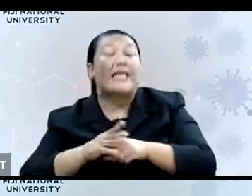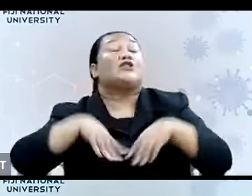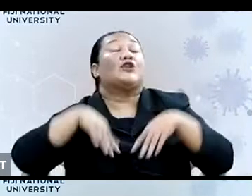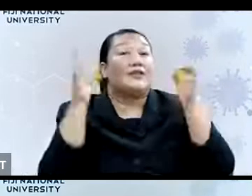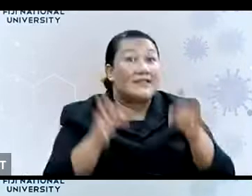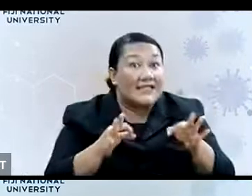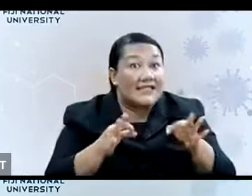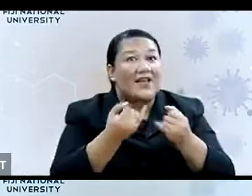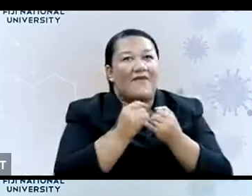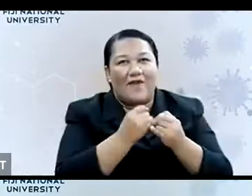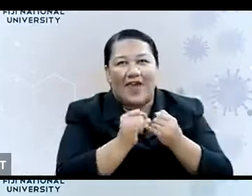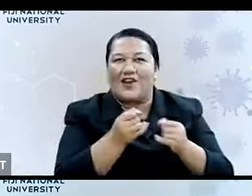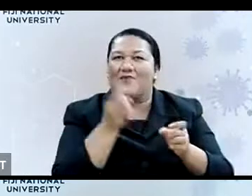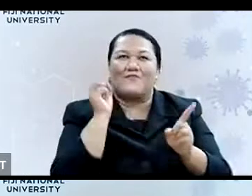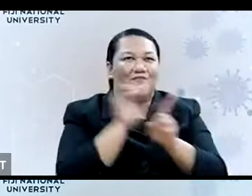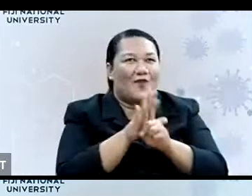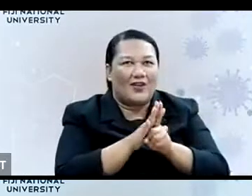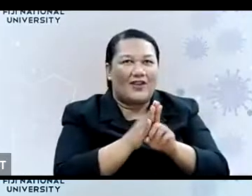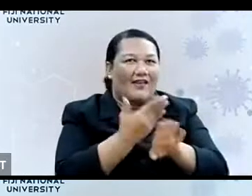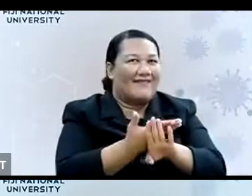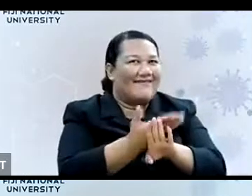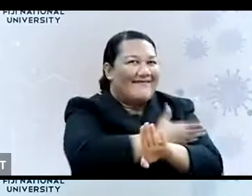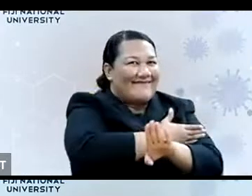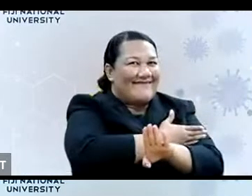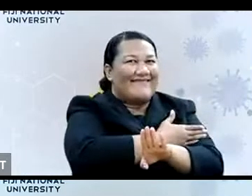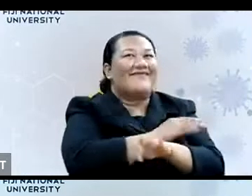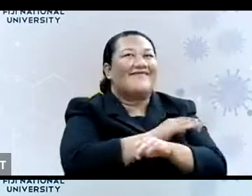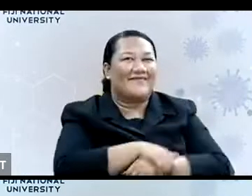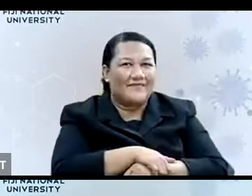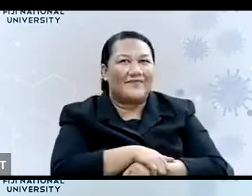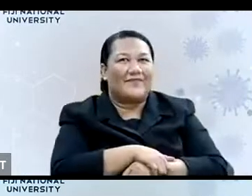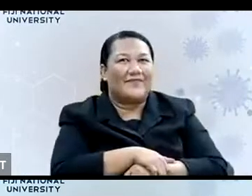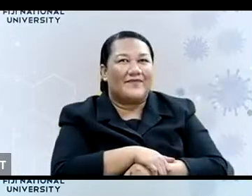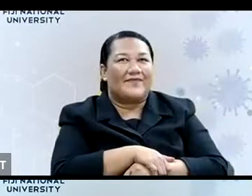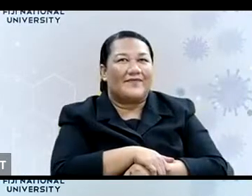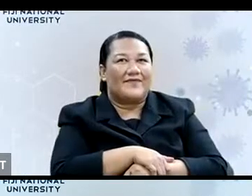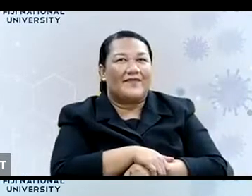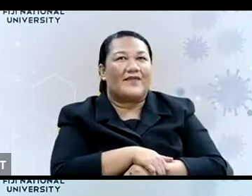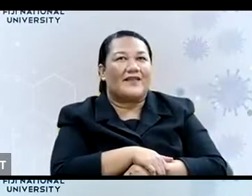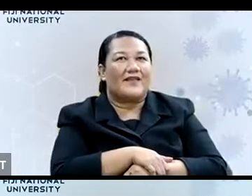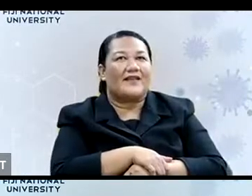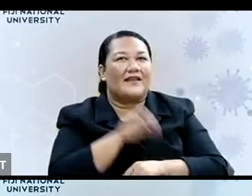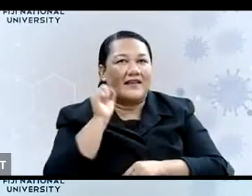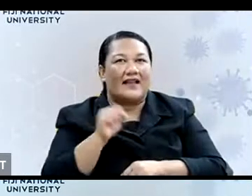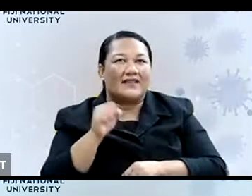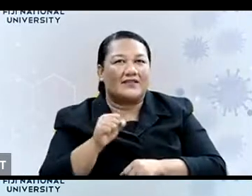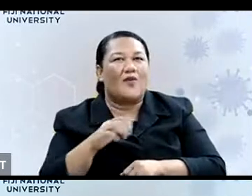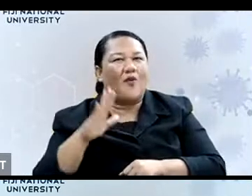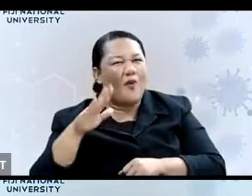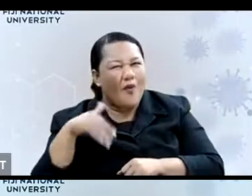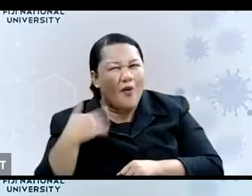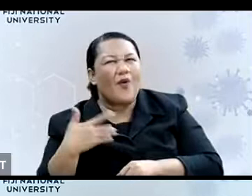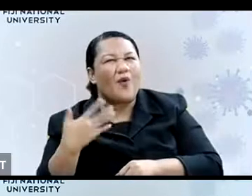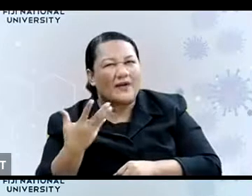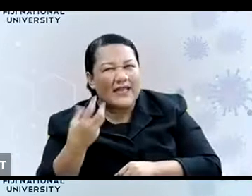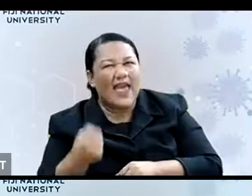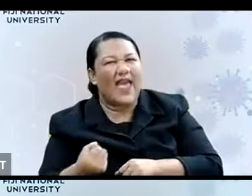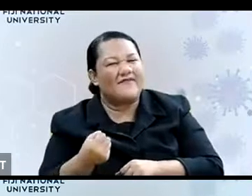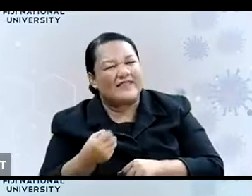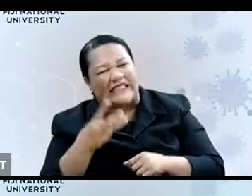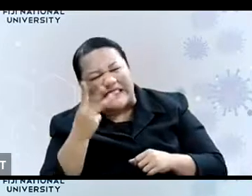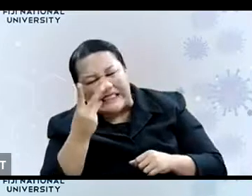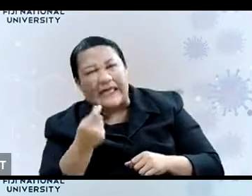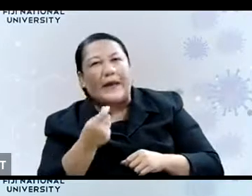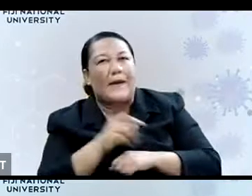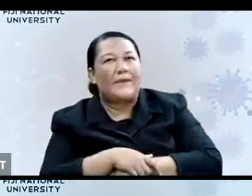the public interest. Obviously, there'll always be some perspectives that